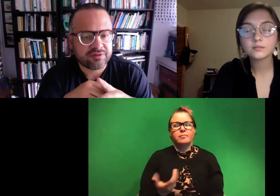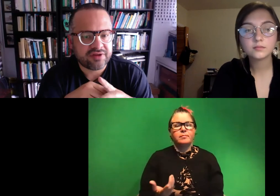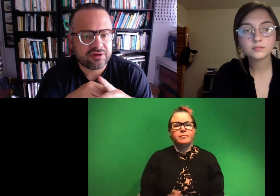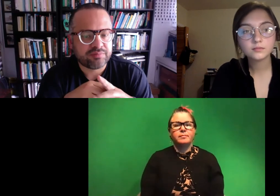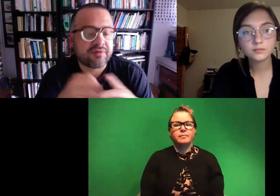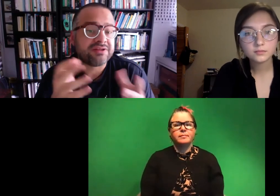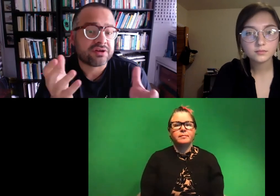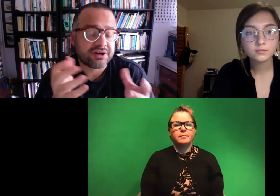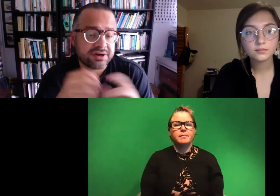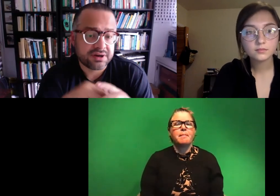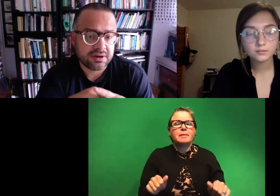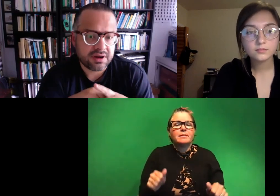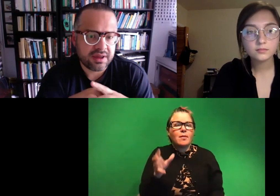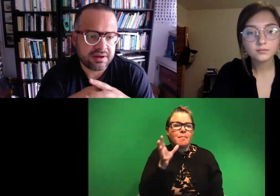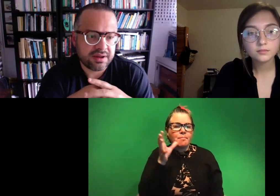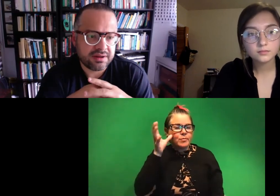of potential parental care